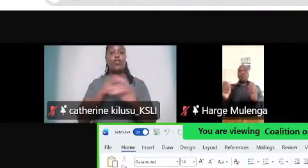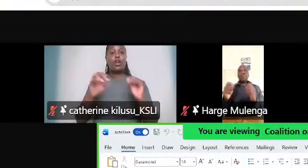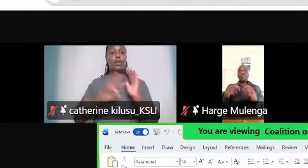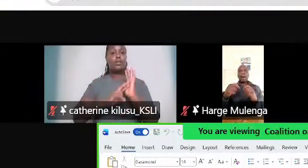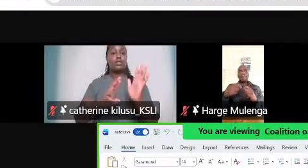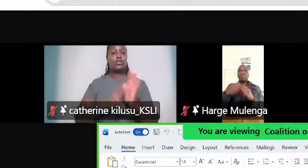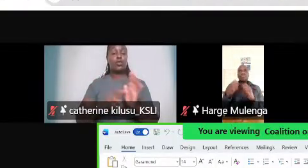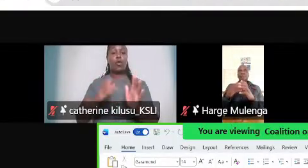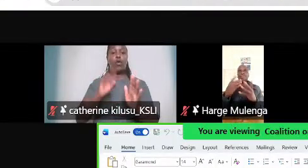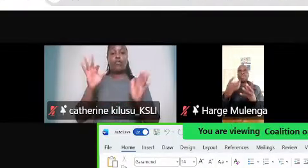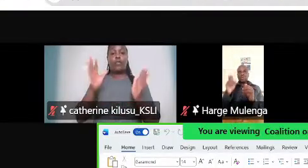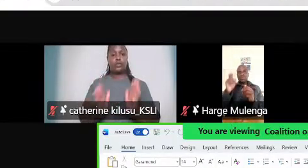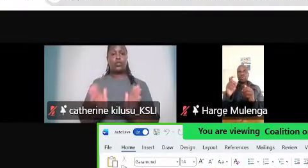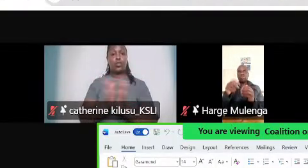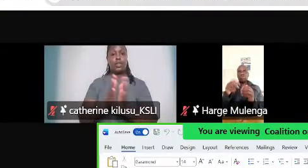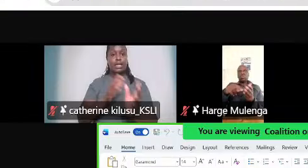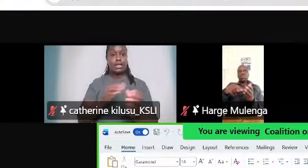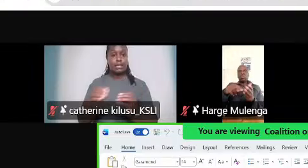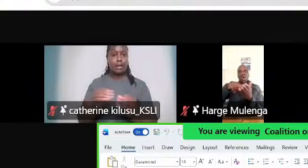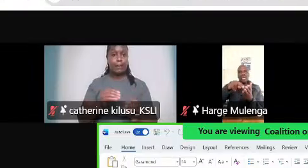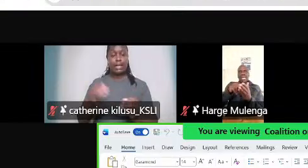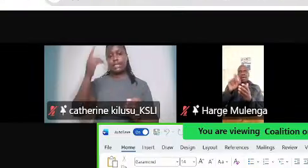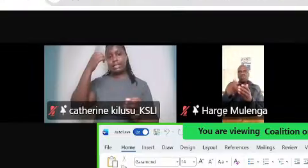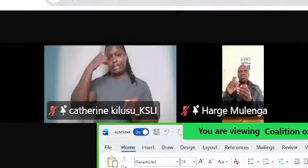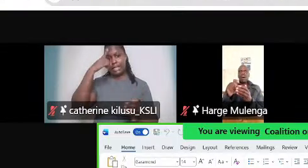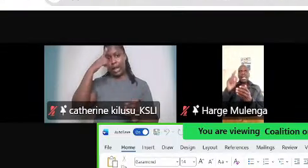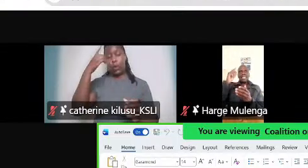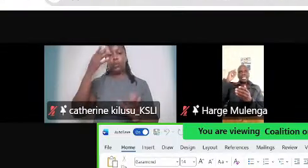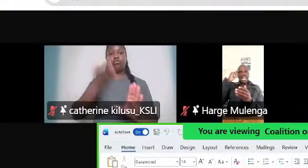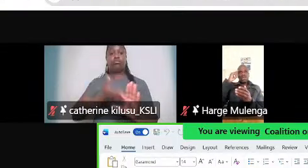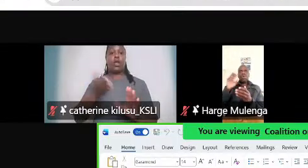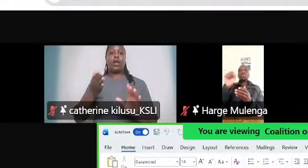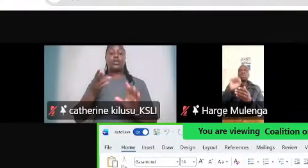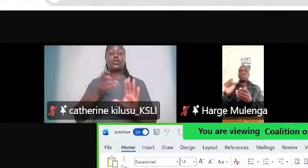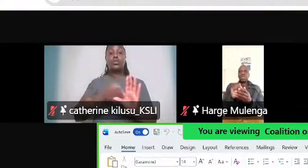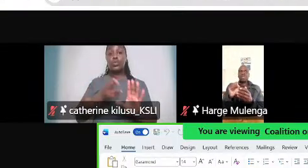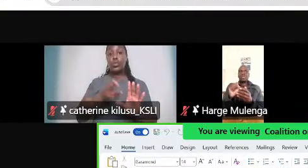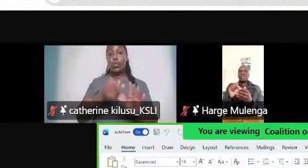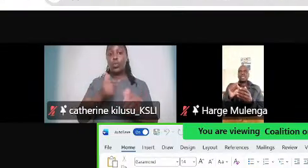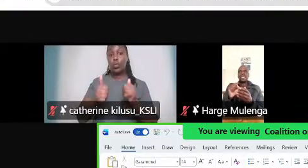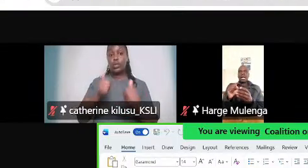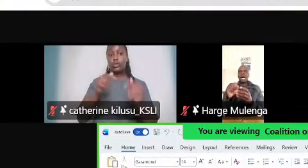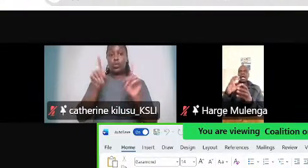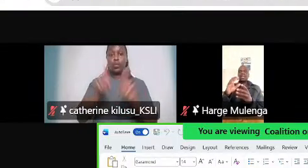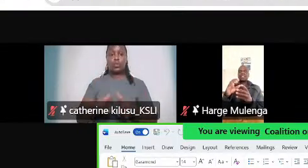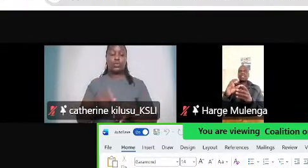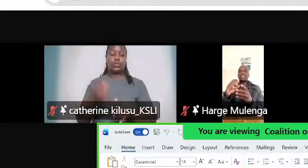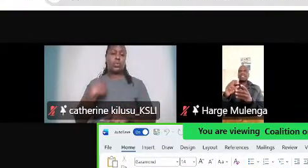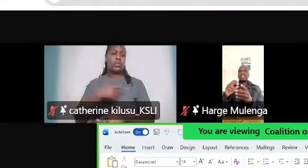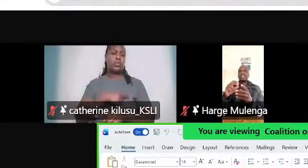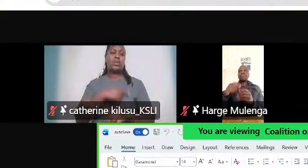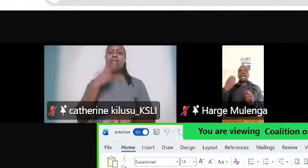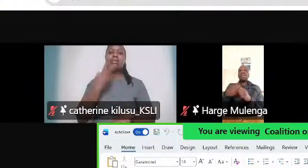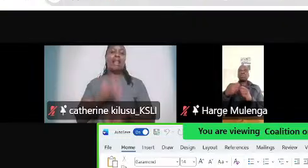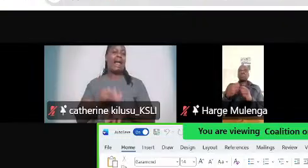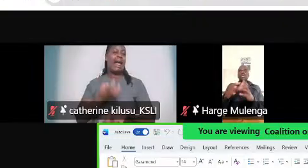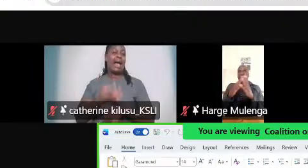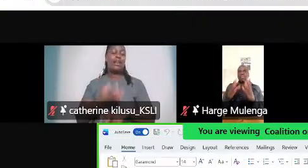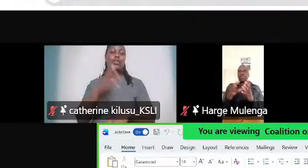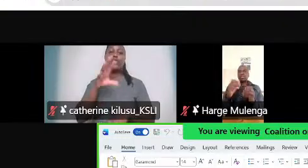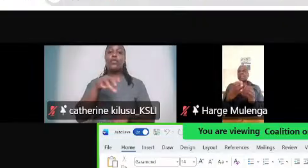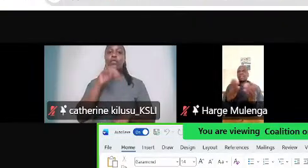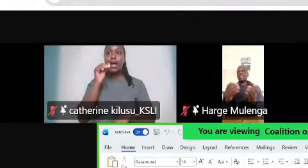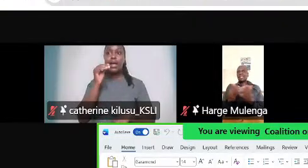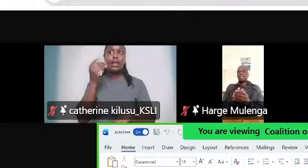psychosocial disabilities, which again will you rarely find them in these spaces.